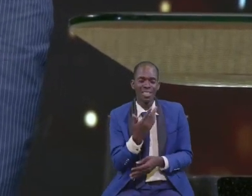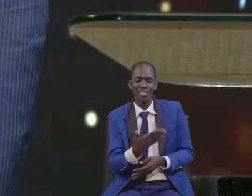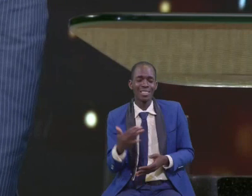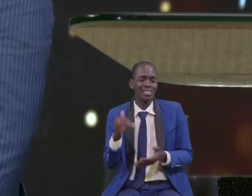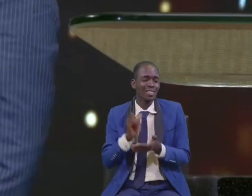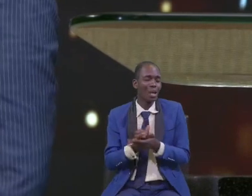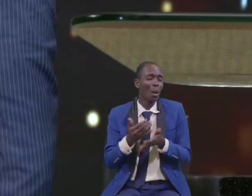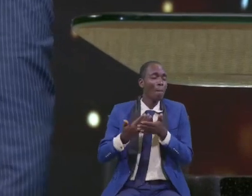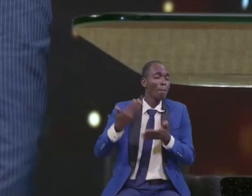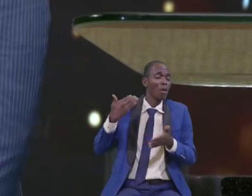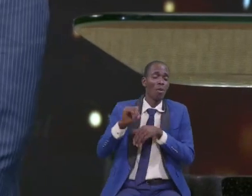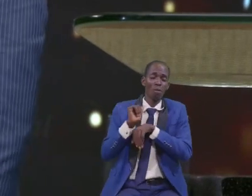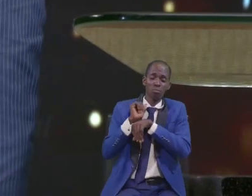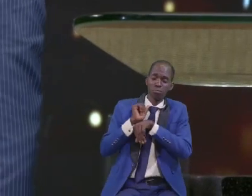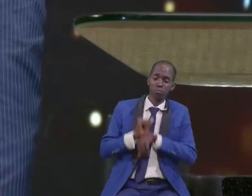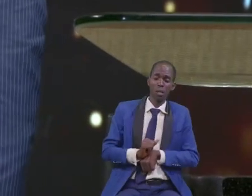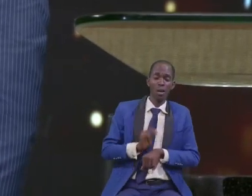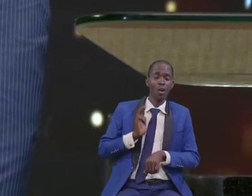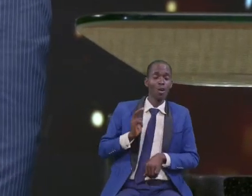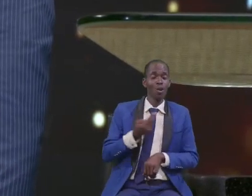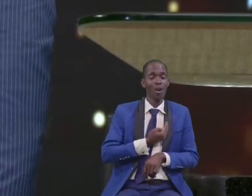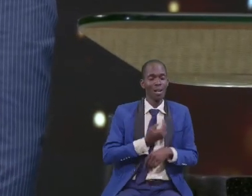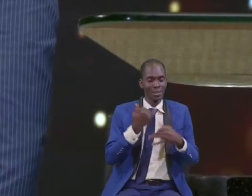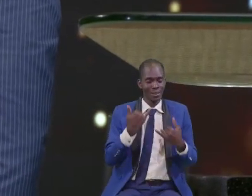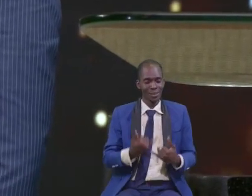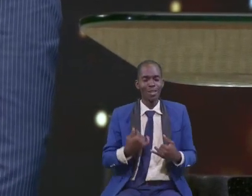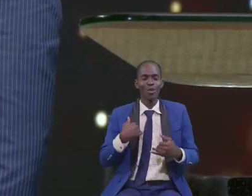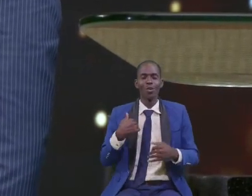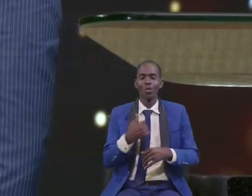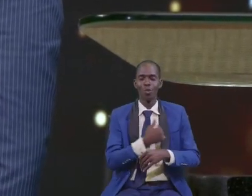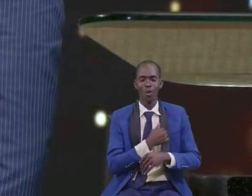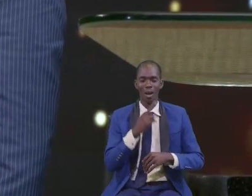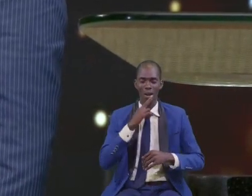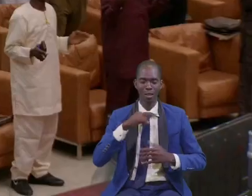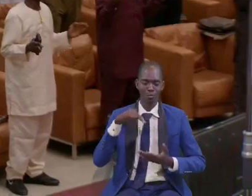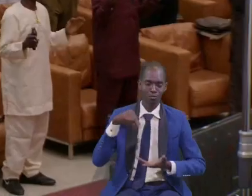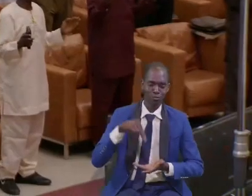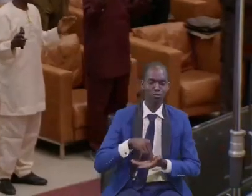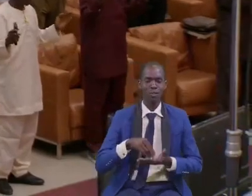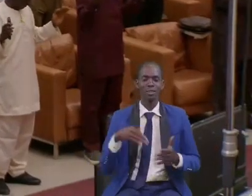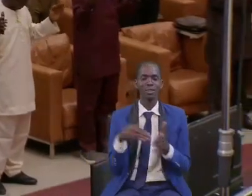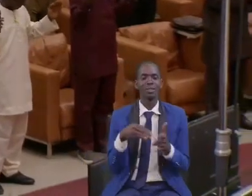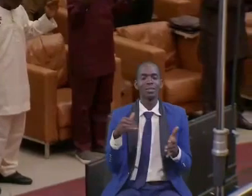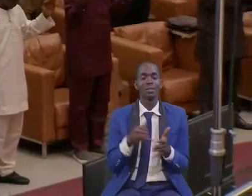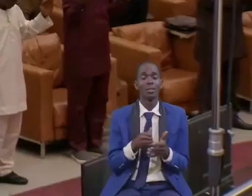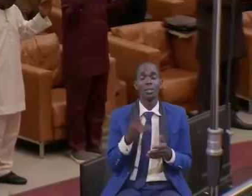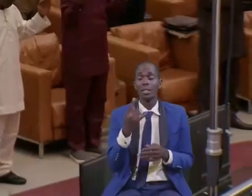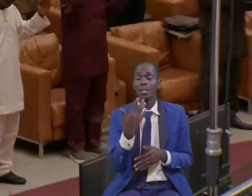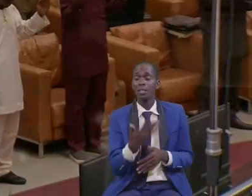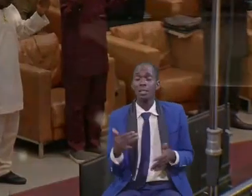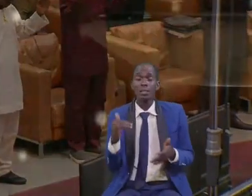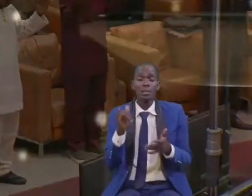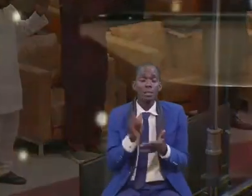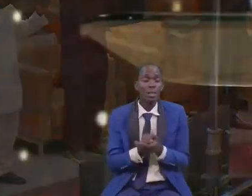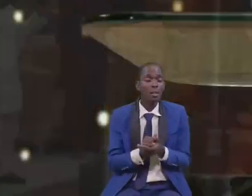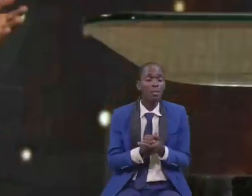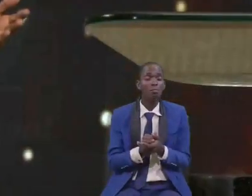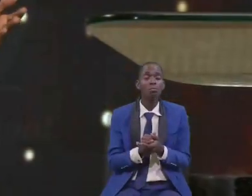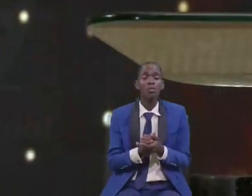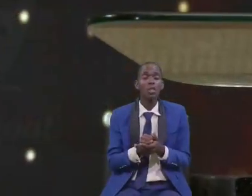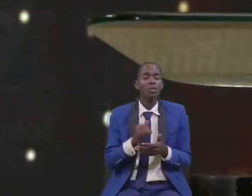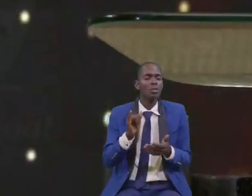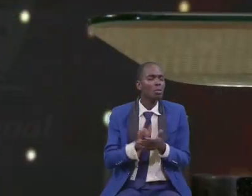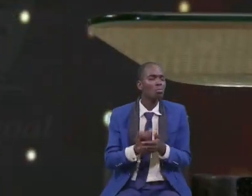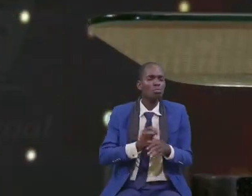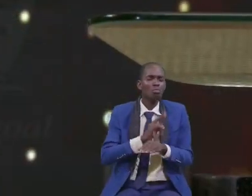our back on the wall, now we are standing. Amen. The things that ought to cause, that